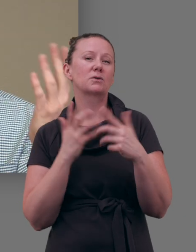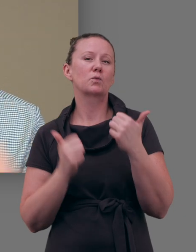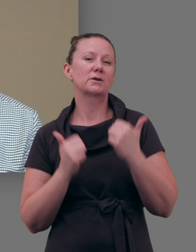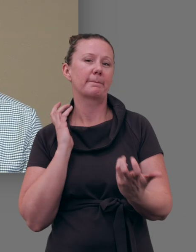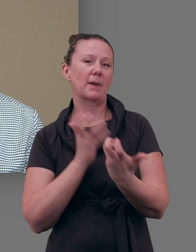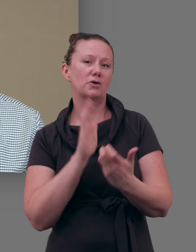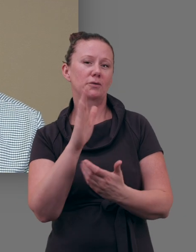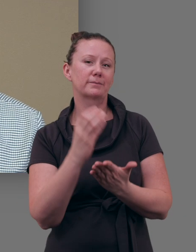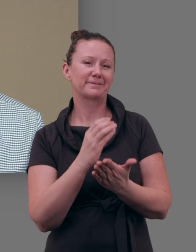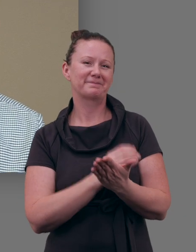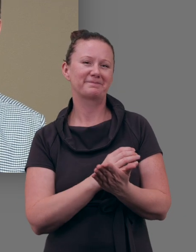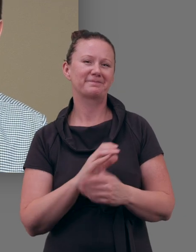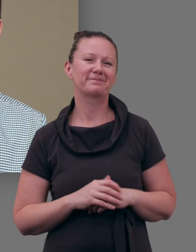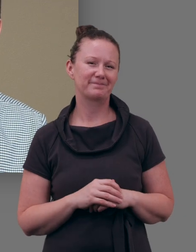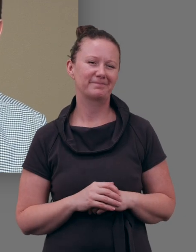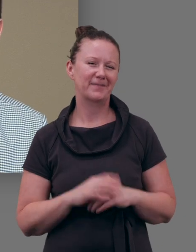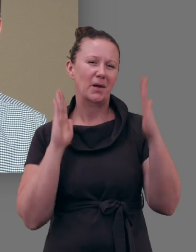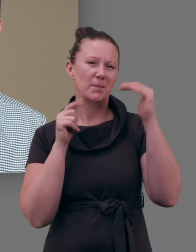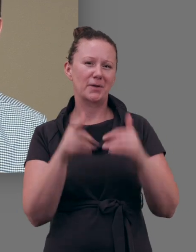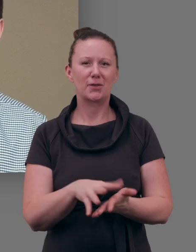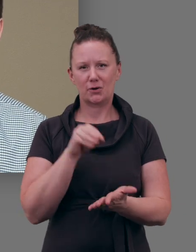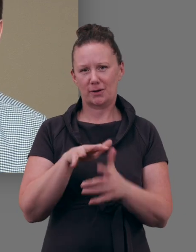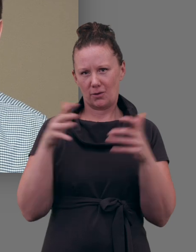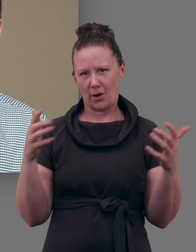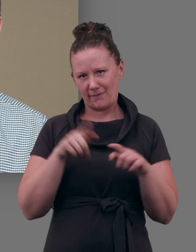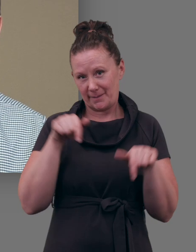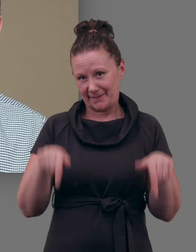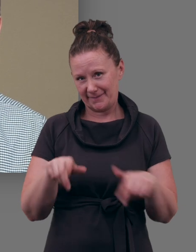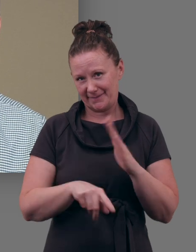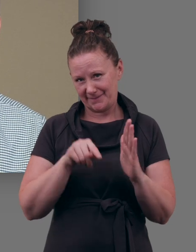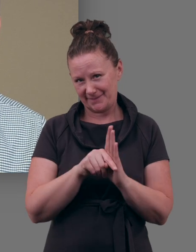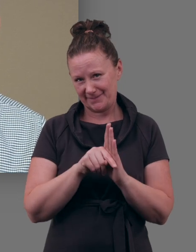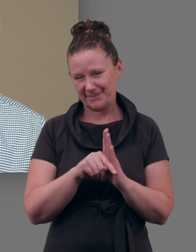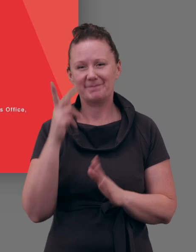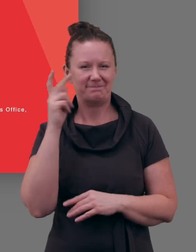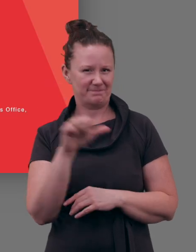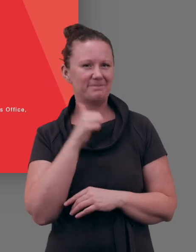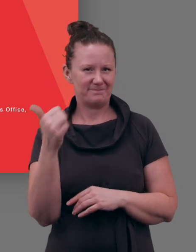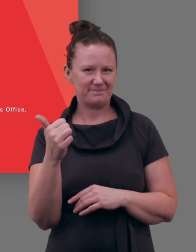So I hope you learned a lot from the video. Please take a look at all the other student planning videos.